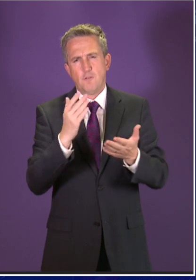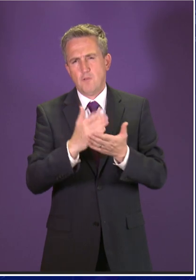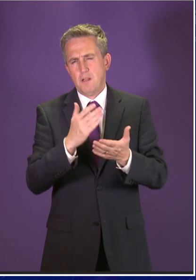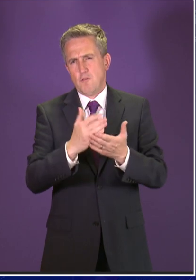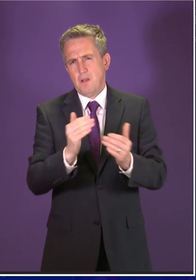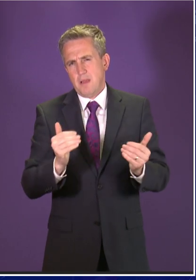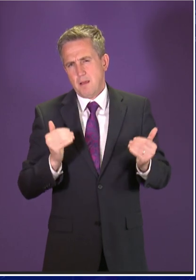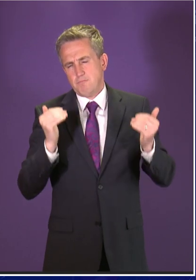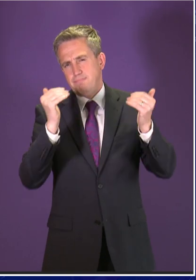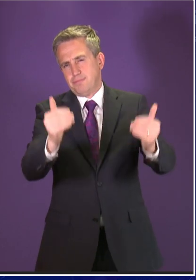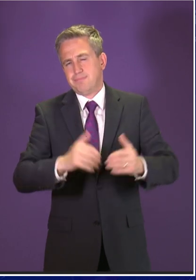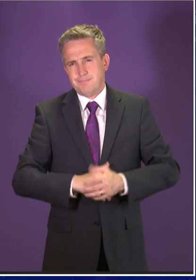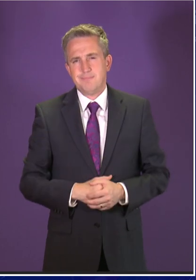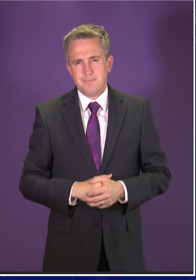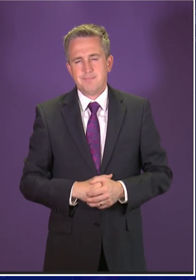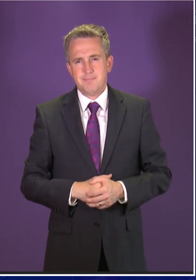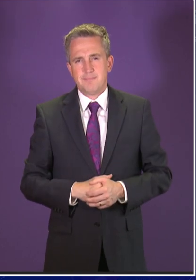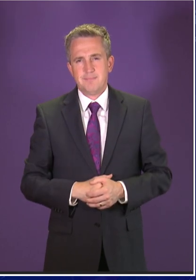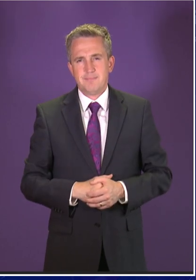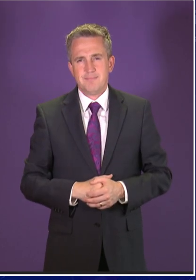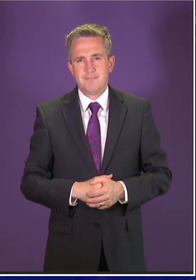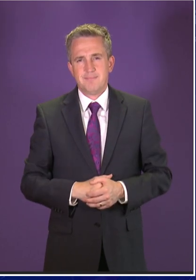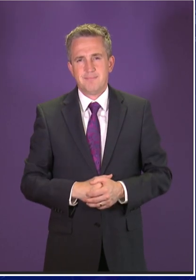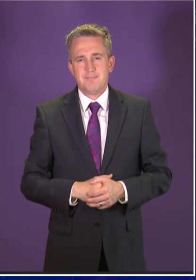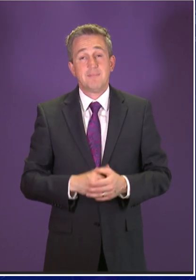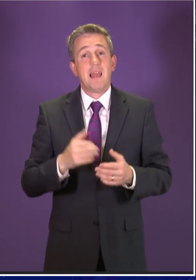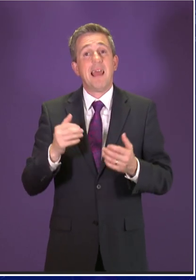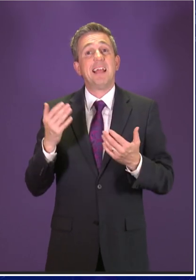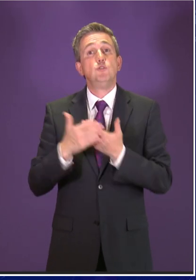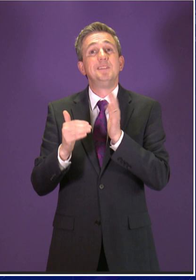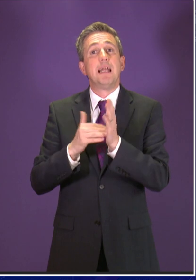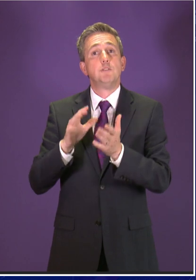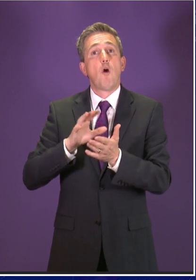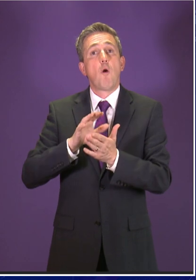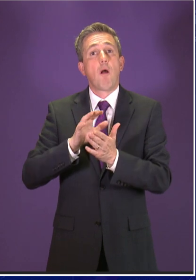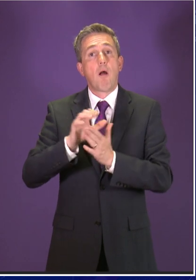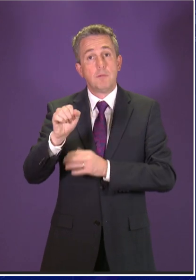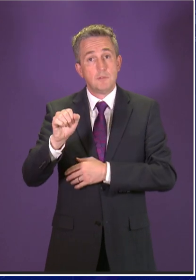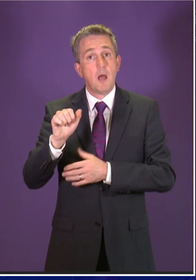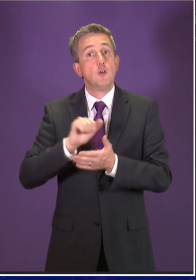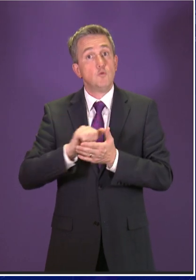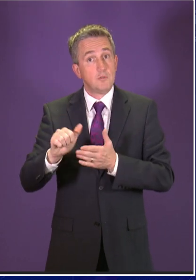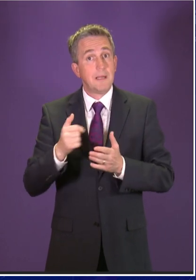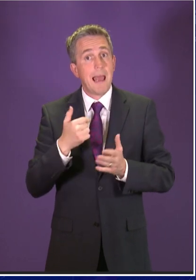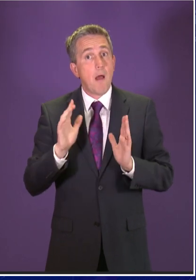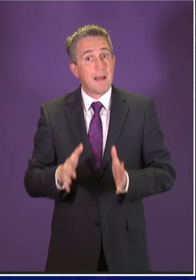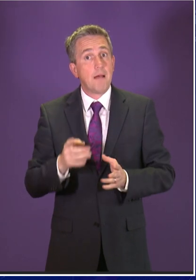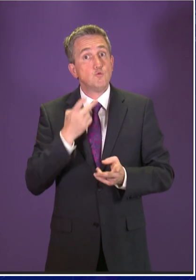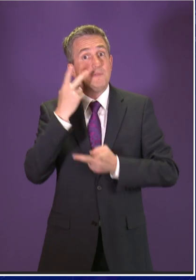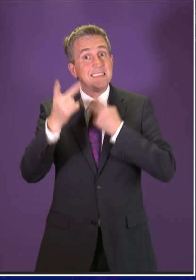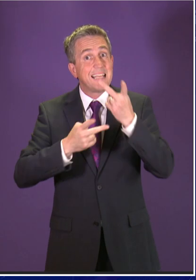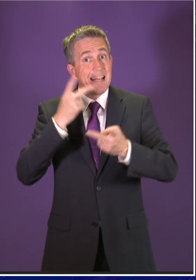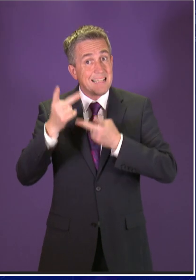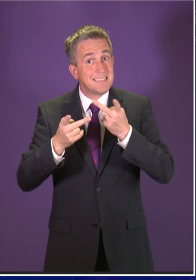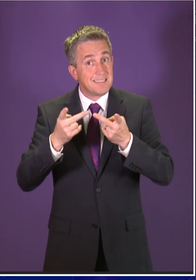extraordinary. At this point in New Zealand's culture, I would be required to sing.